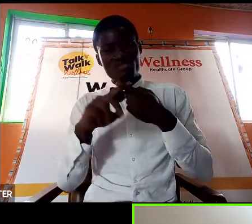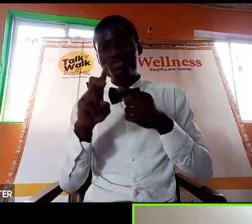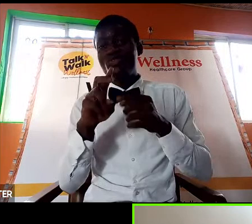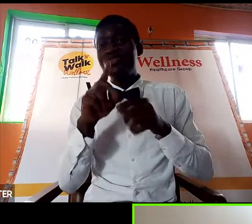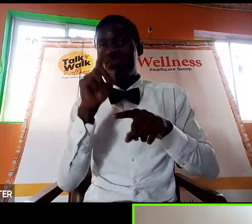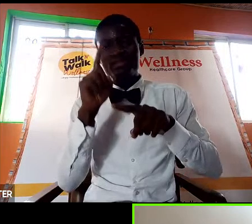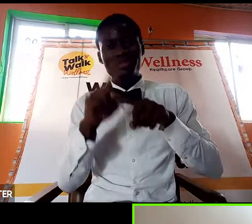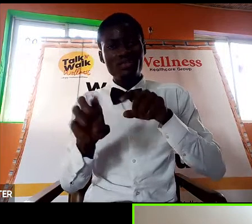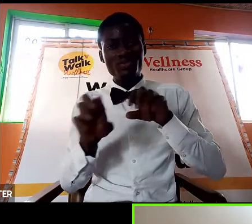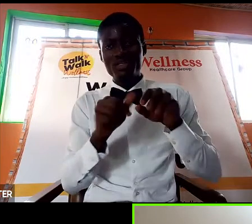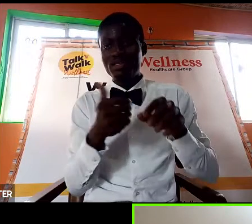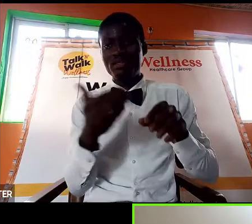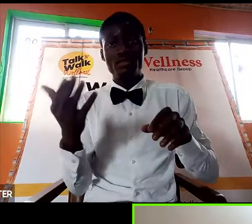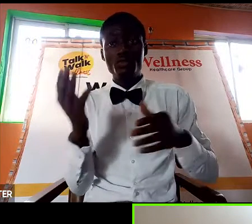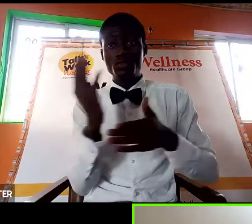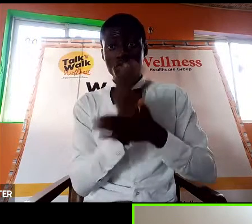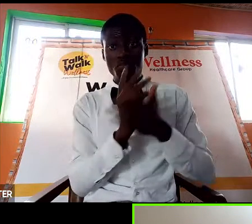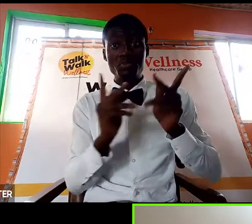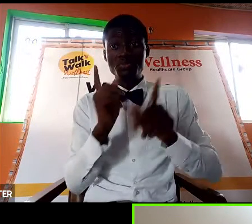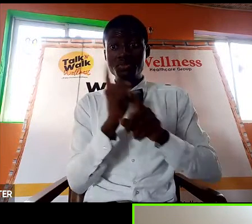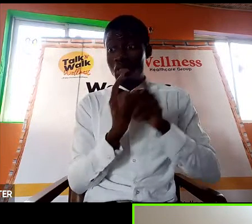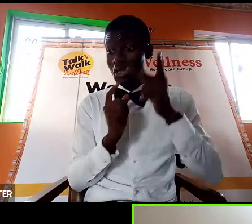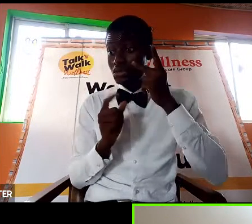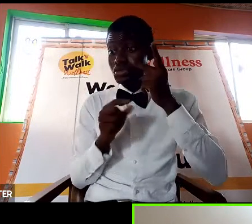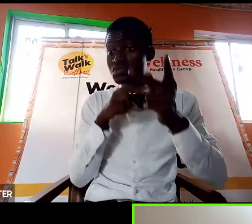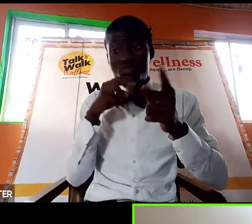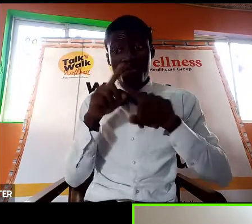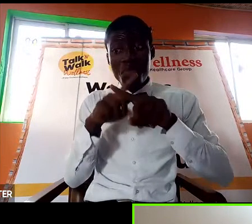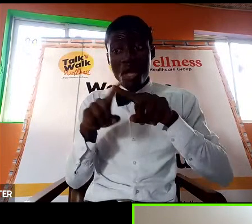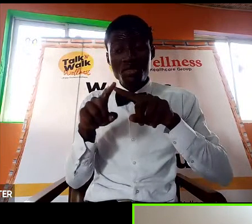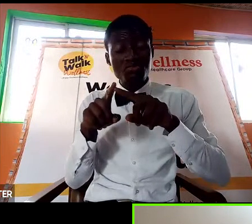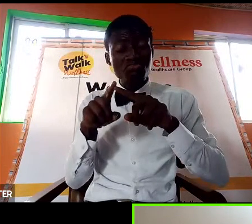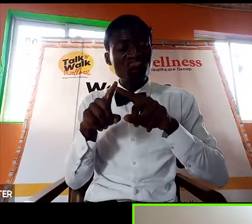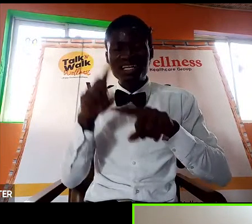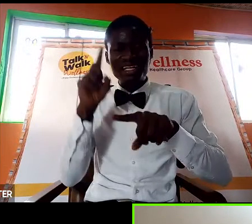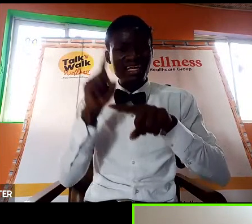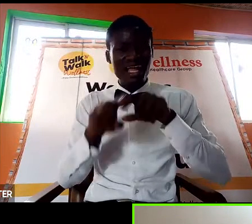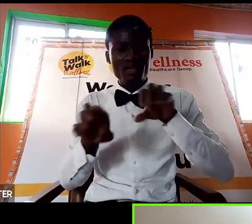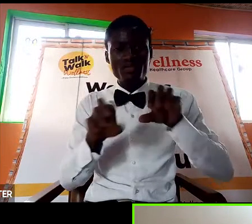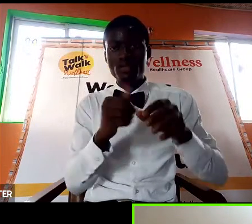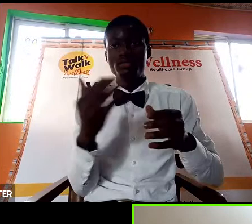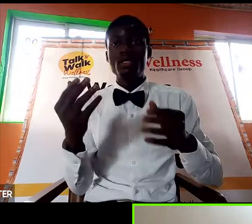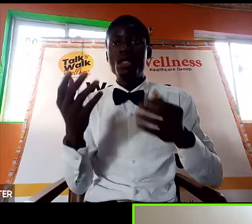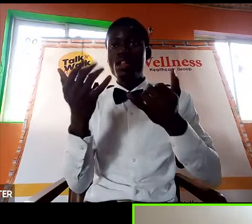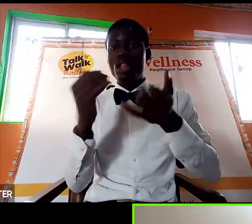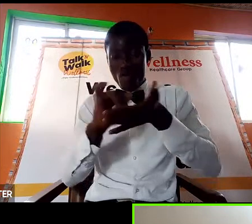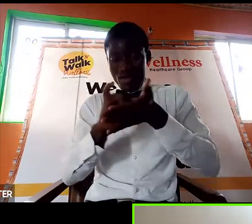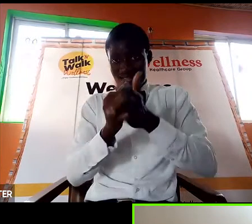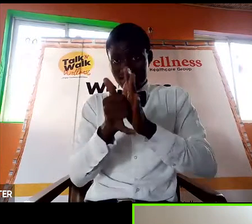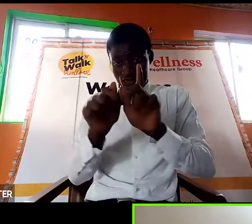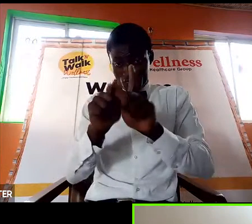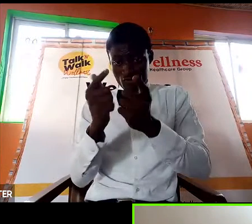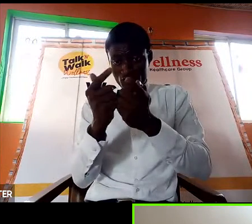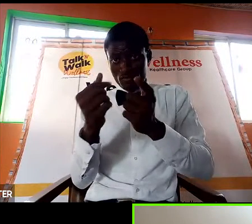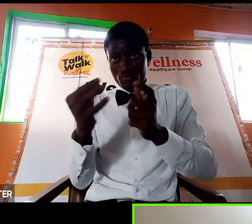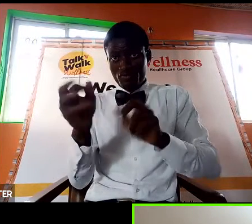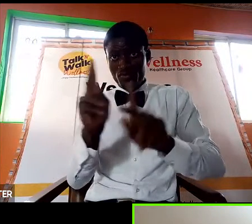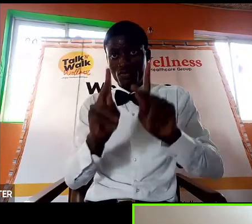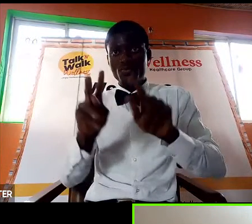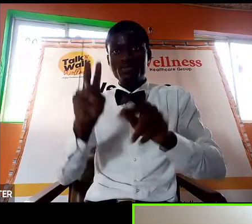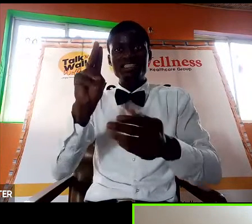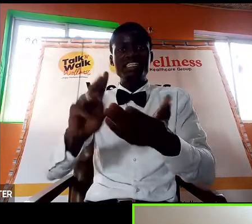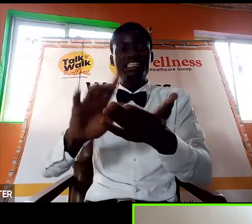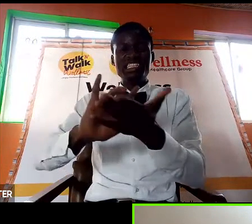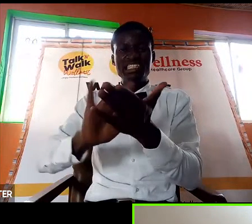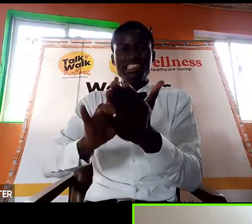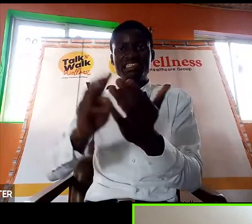that. So this kind of people is just like they need treatment. They need treatment. And in most cases,